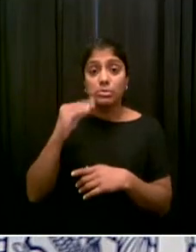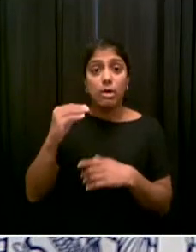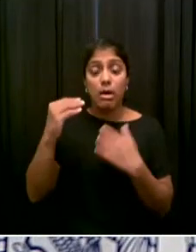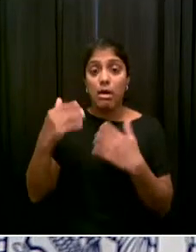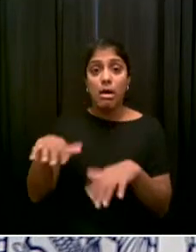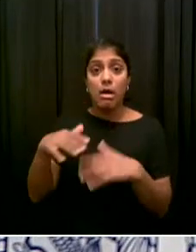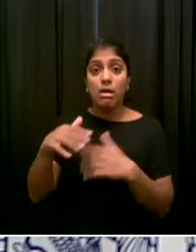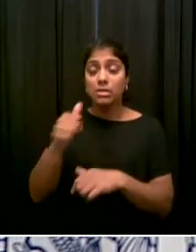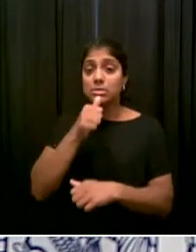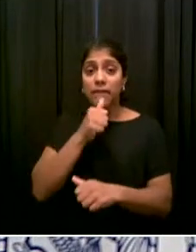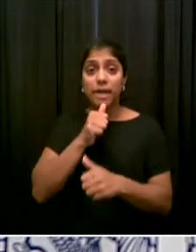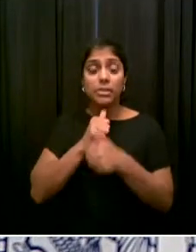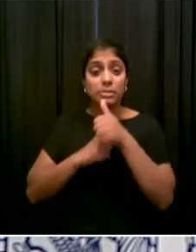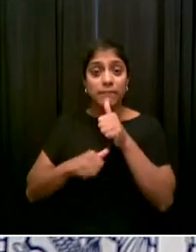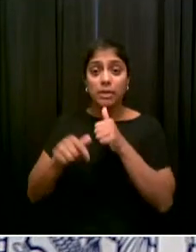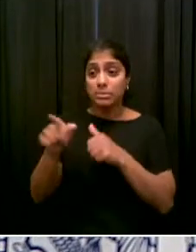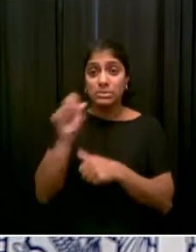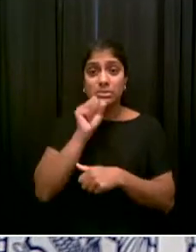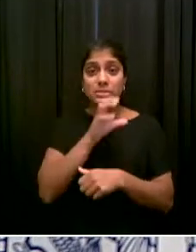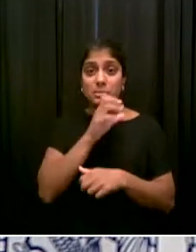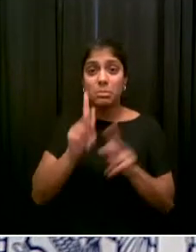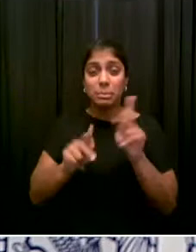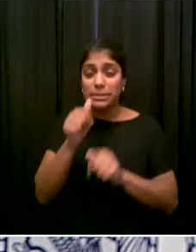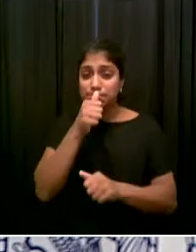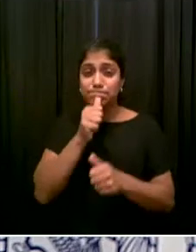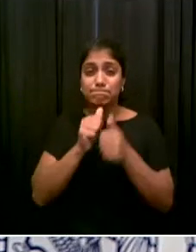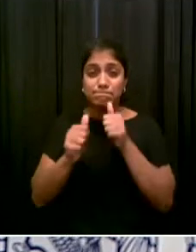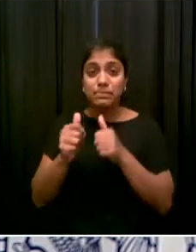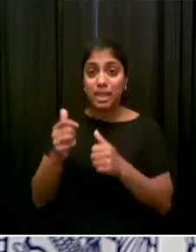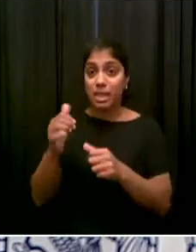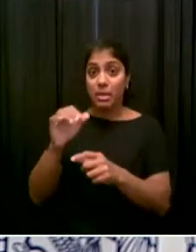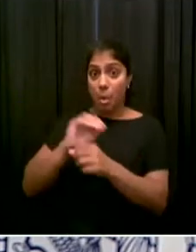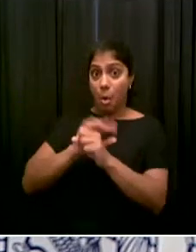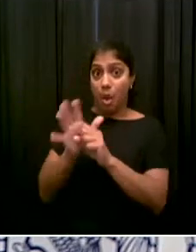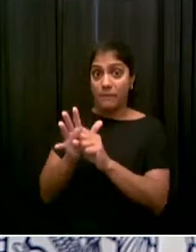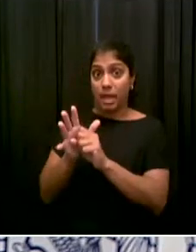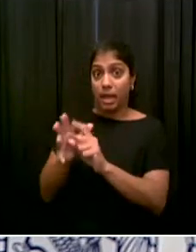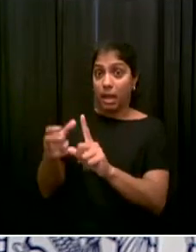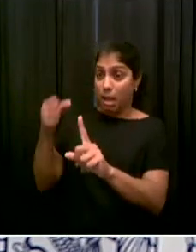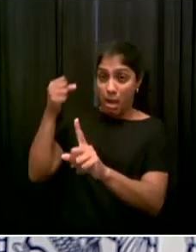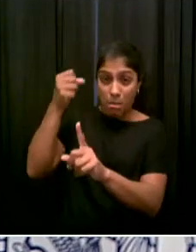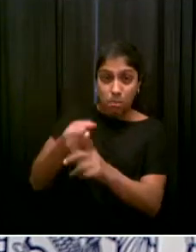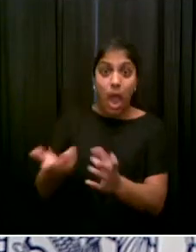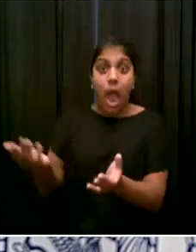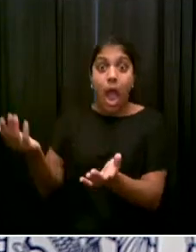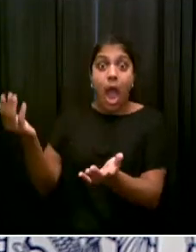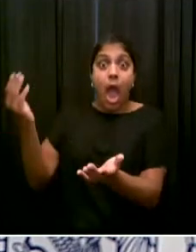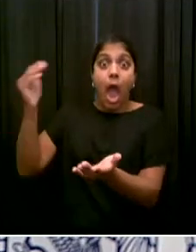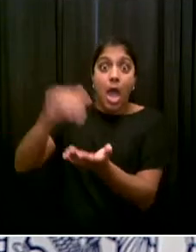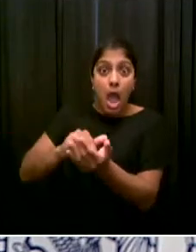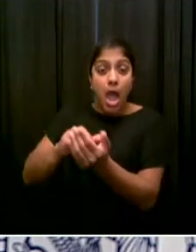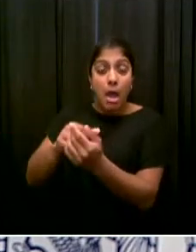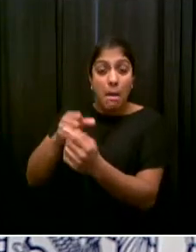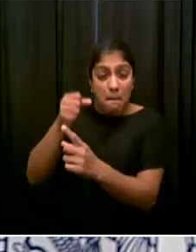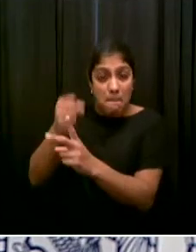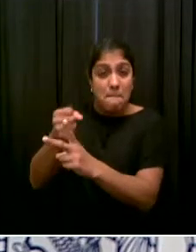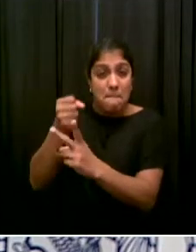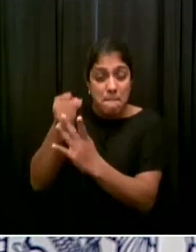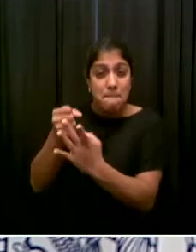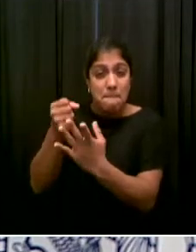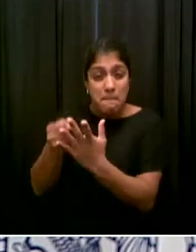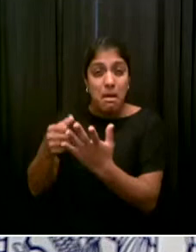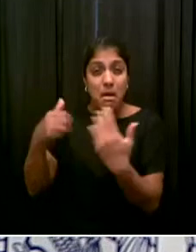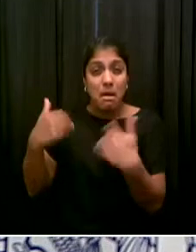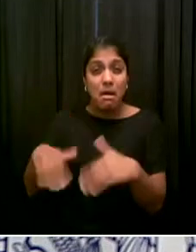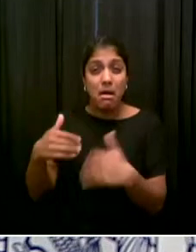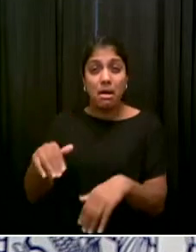of the effort to create a vaccination drive specifically focused on Holocaust survivors. We reached thousands of people